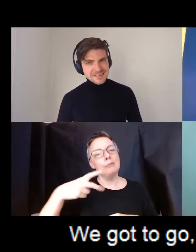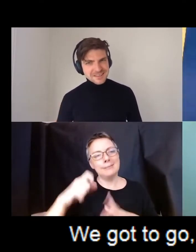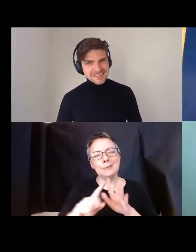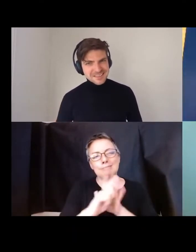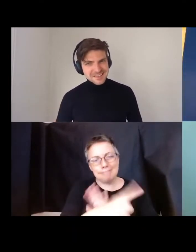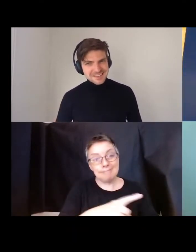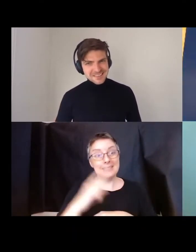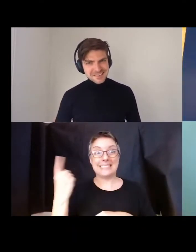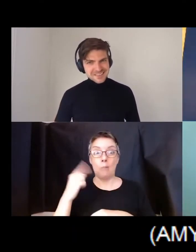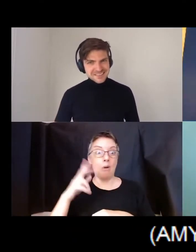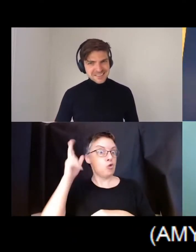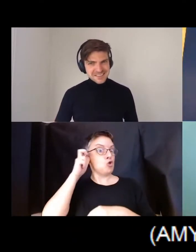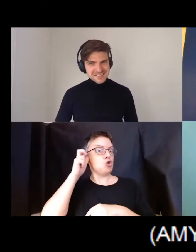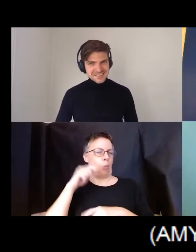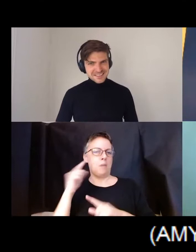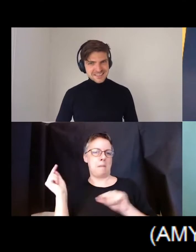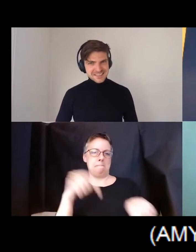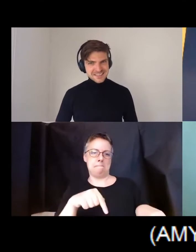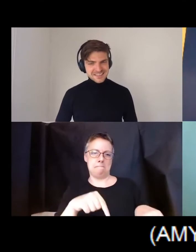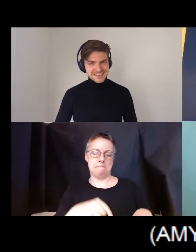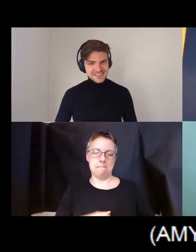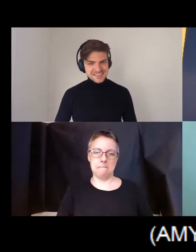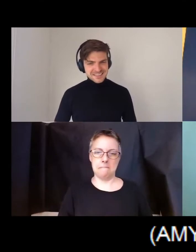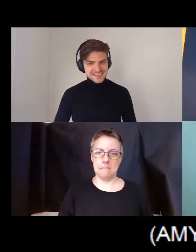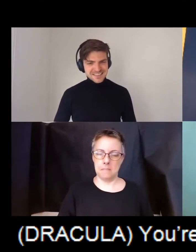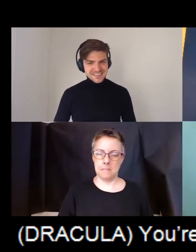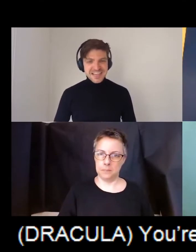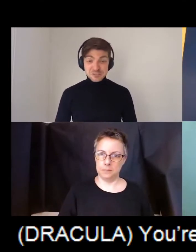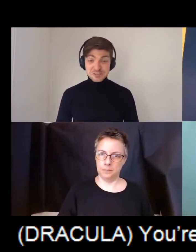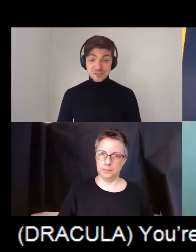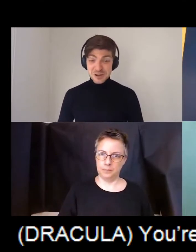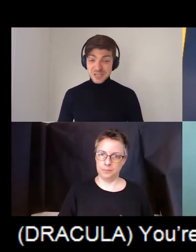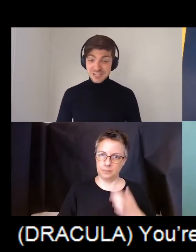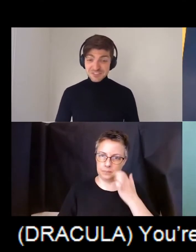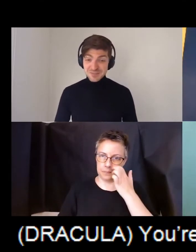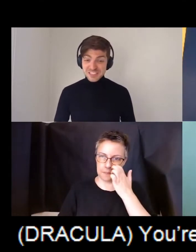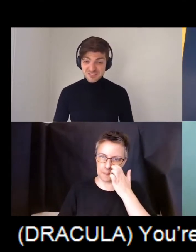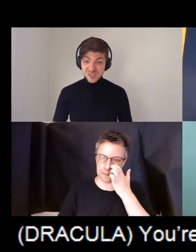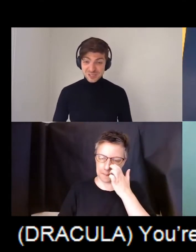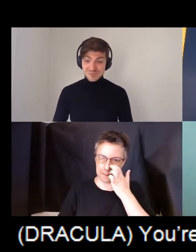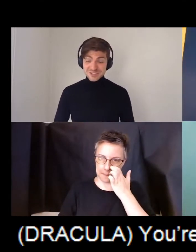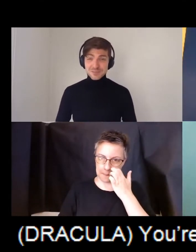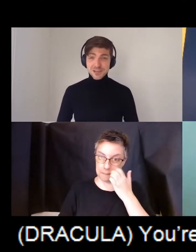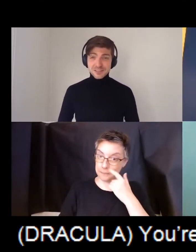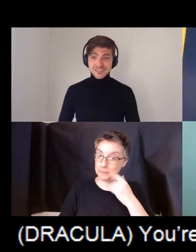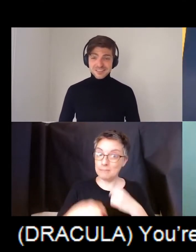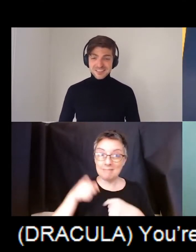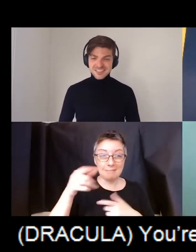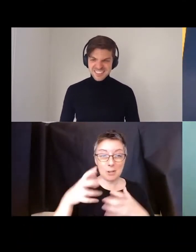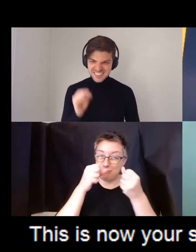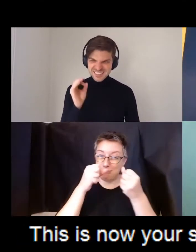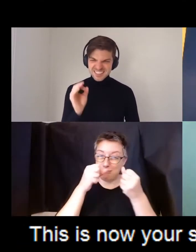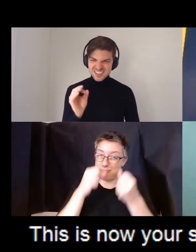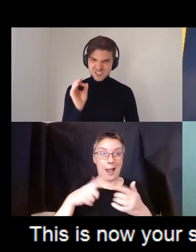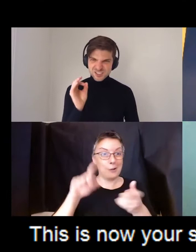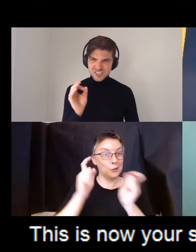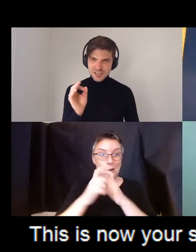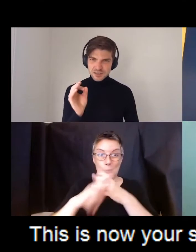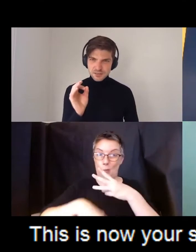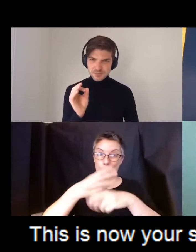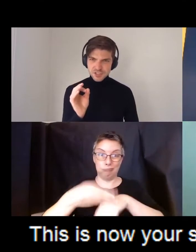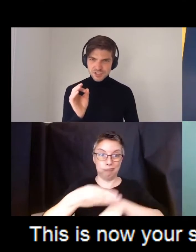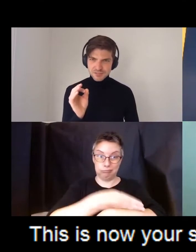that. This is amazing. You're strong enough to make the world a better place. This is now